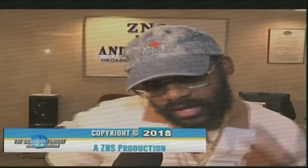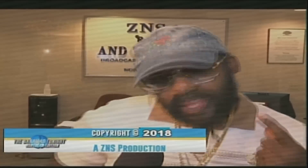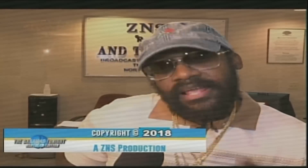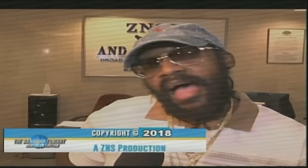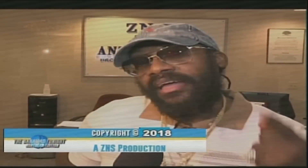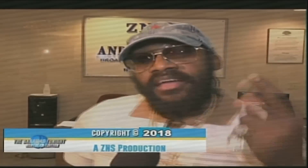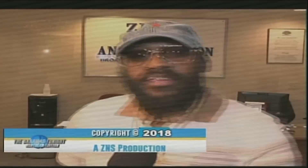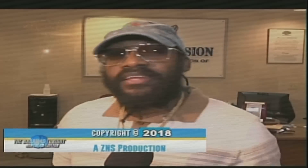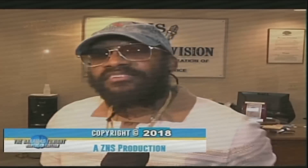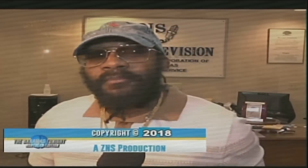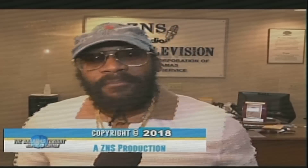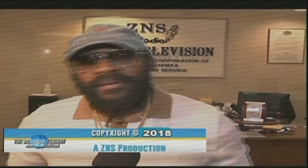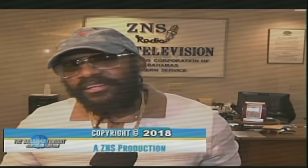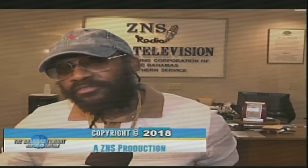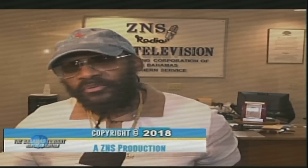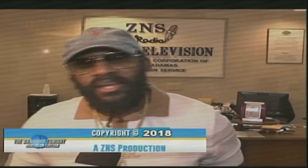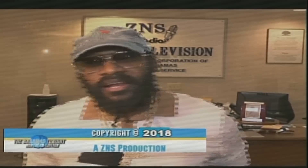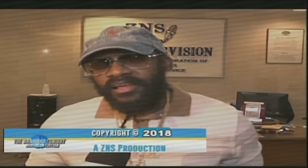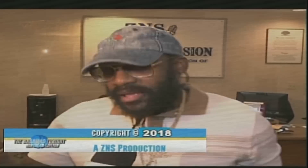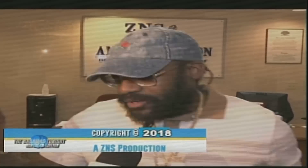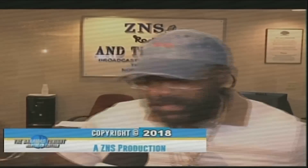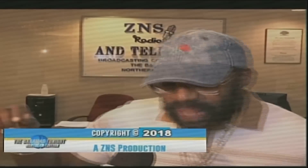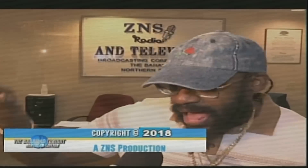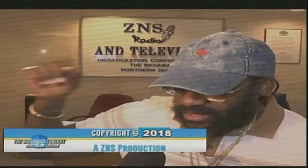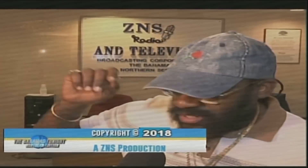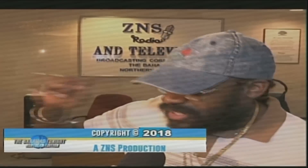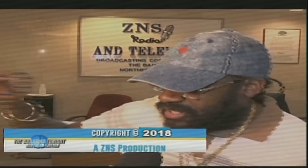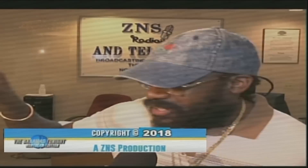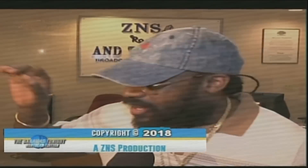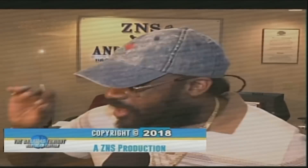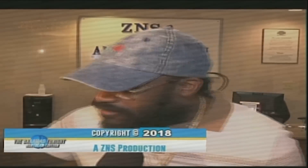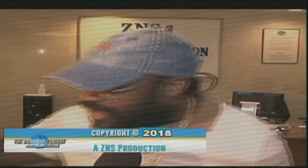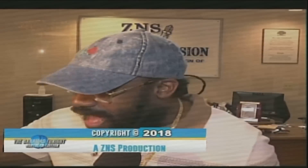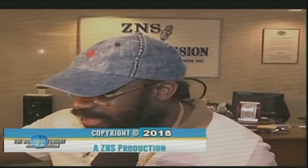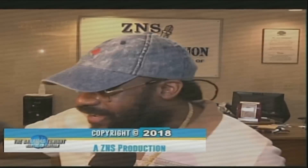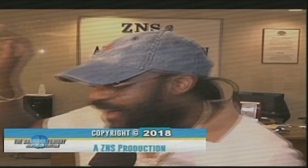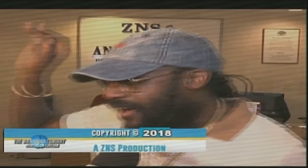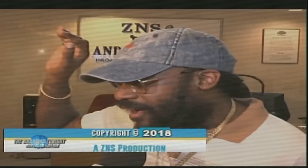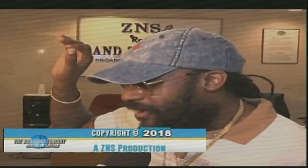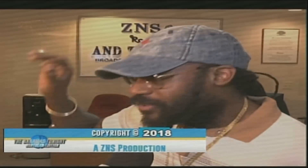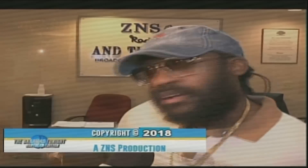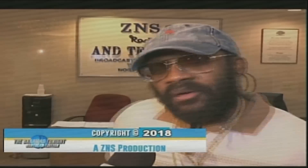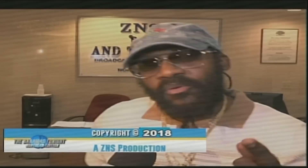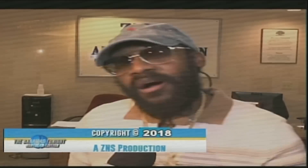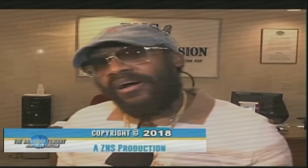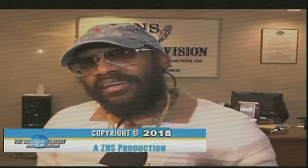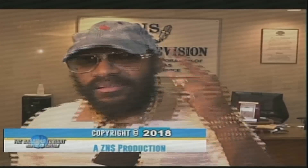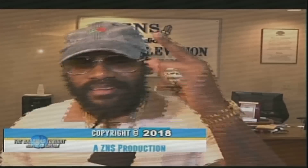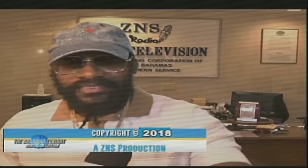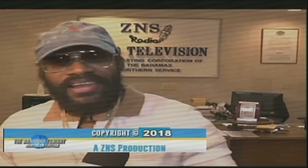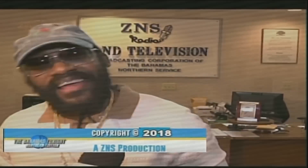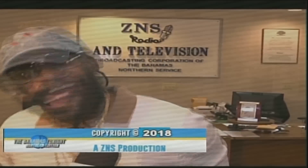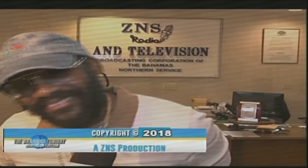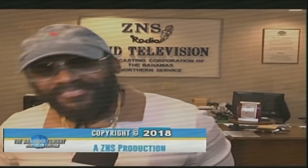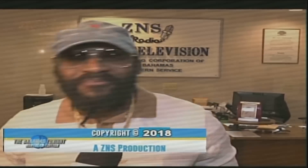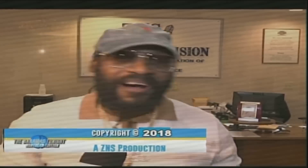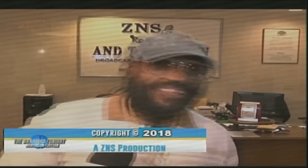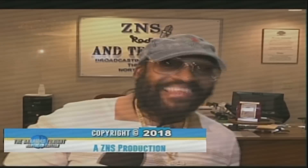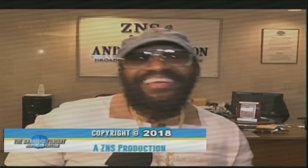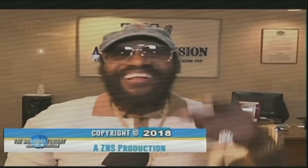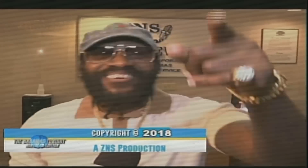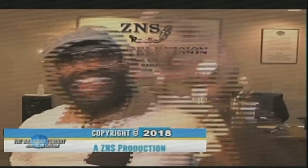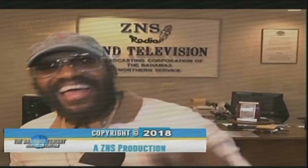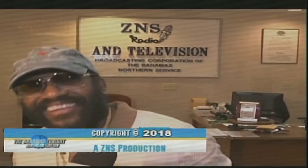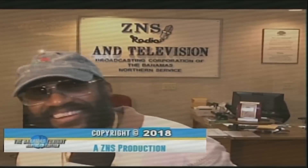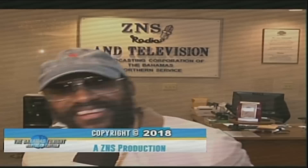ours, yeah, you need some happiness for real. Looks like you need a love like ours, boy. ZNS